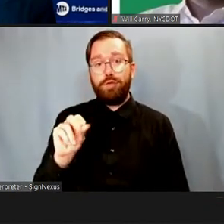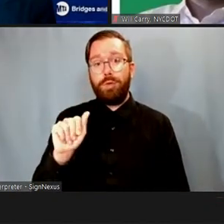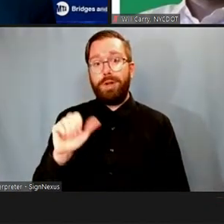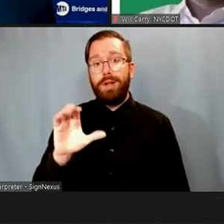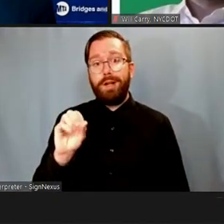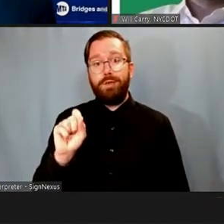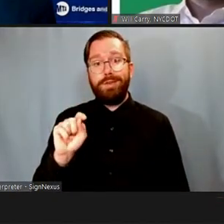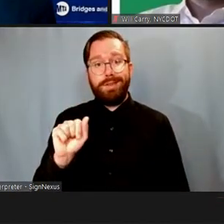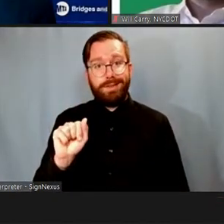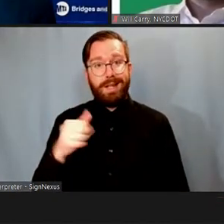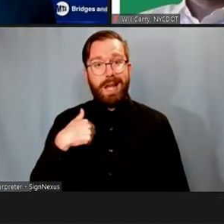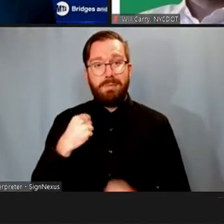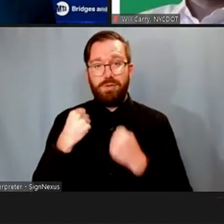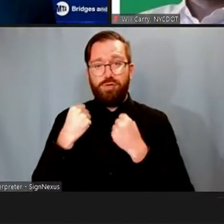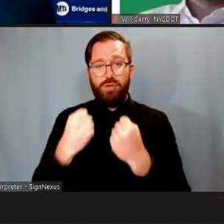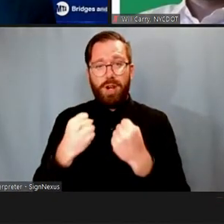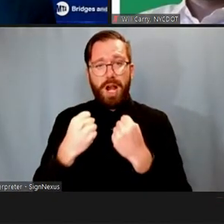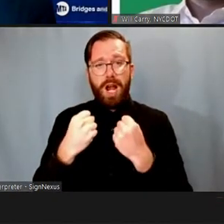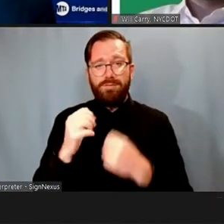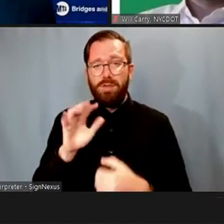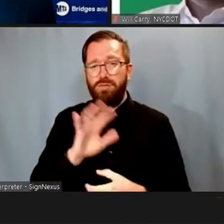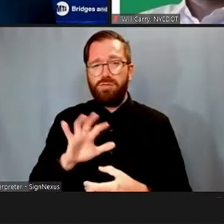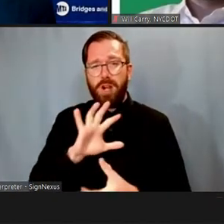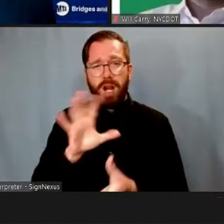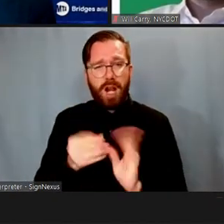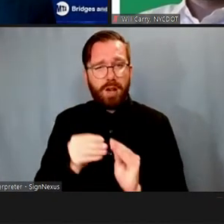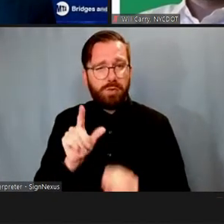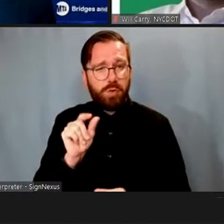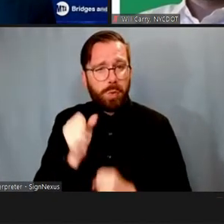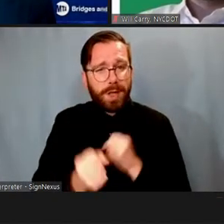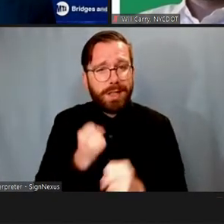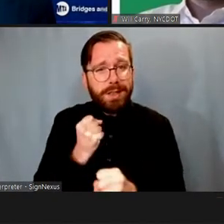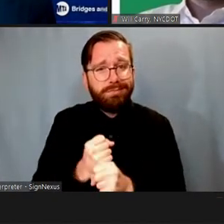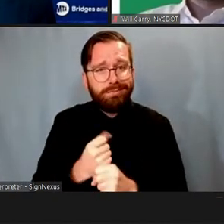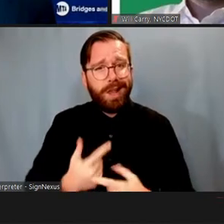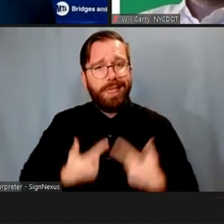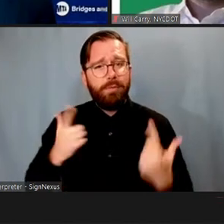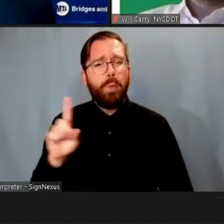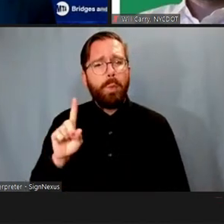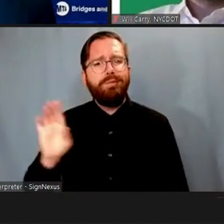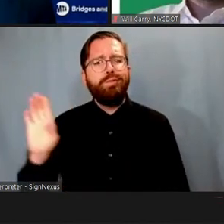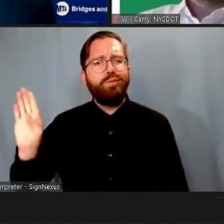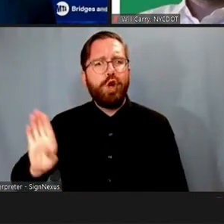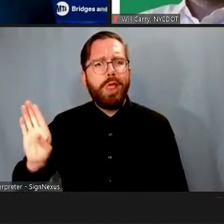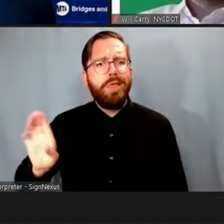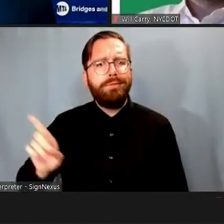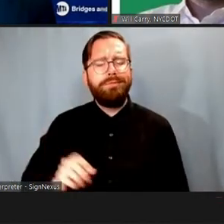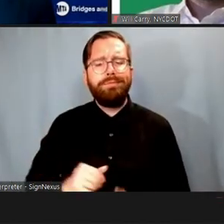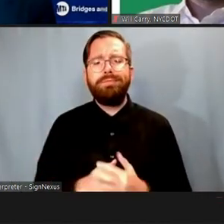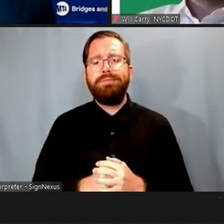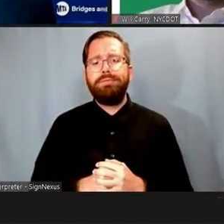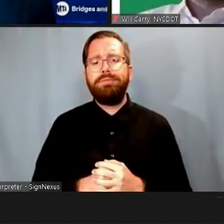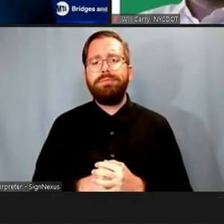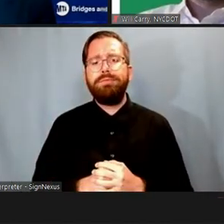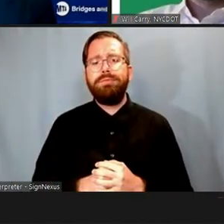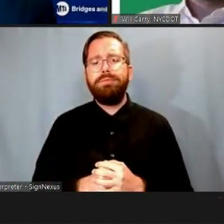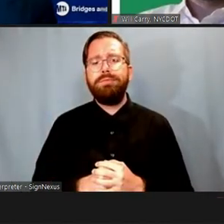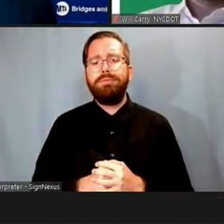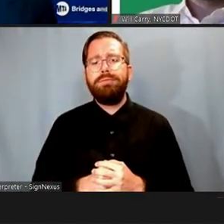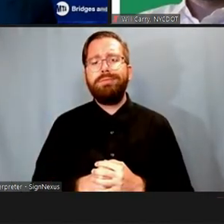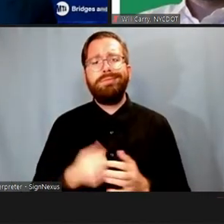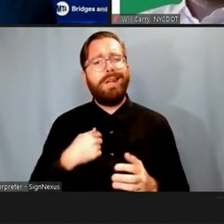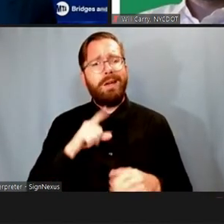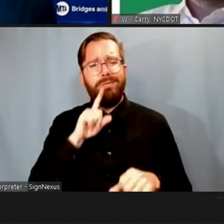over 20 years i live in brooklyn and i'm totally opposed to